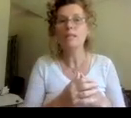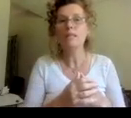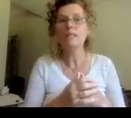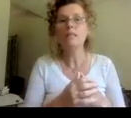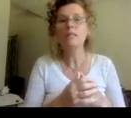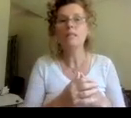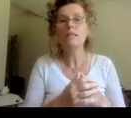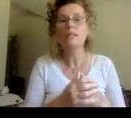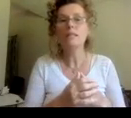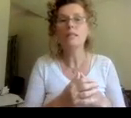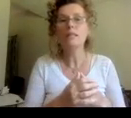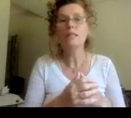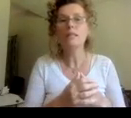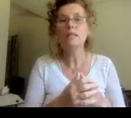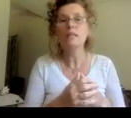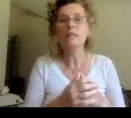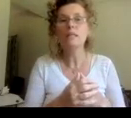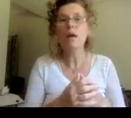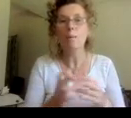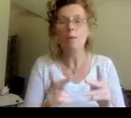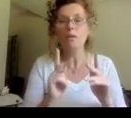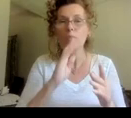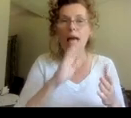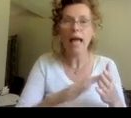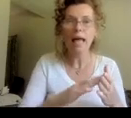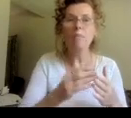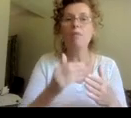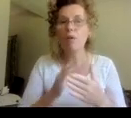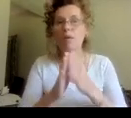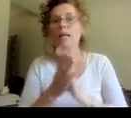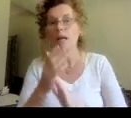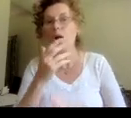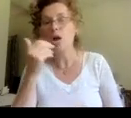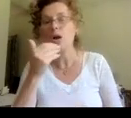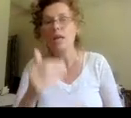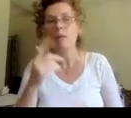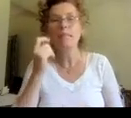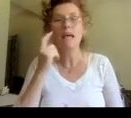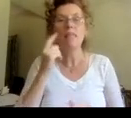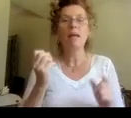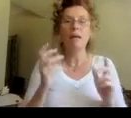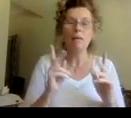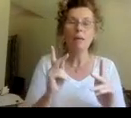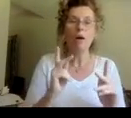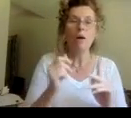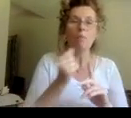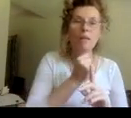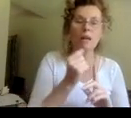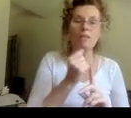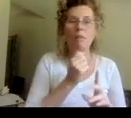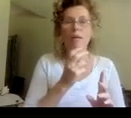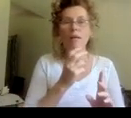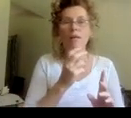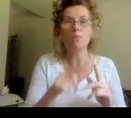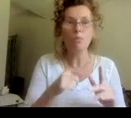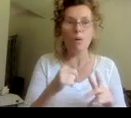we got to give ourselves permission to be bad before we get good. Permission to be bad before you get good. Yeah, because I think a lot of people beat ourselves up when